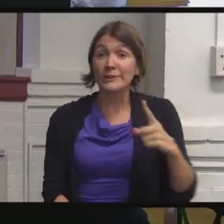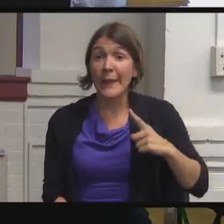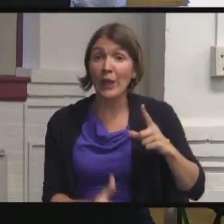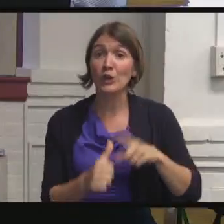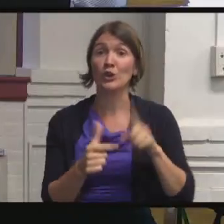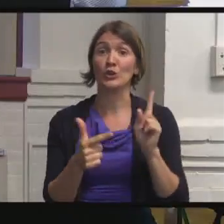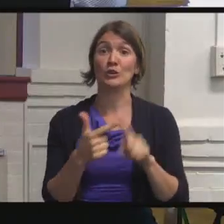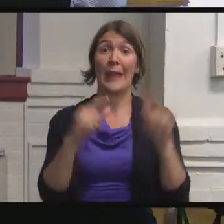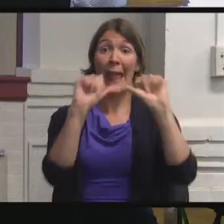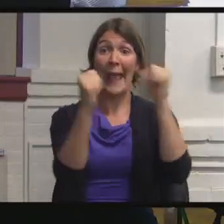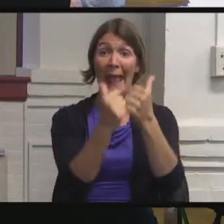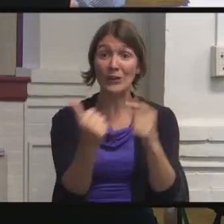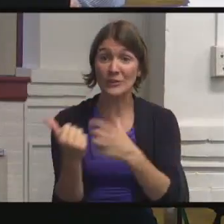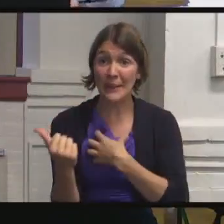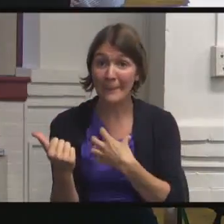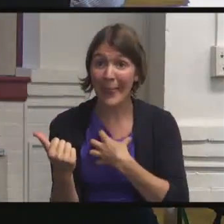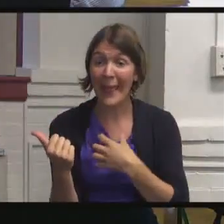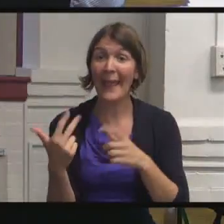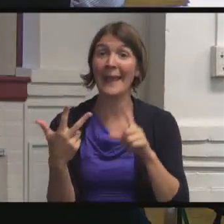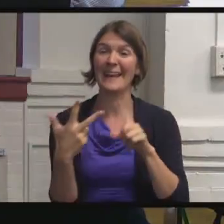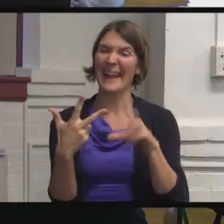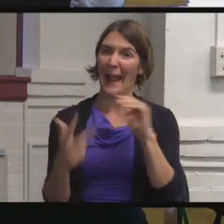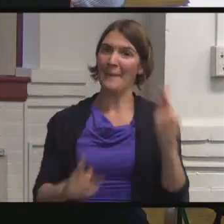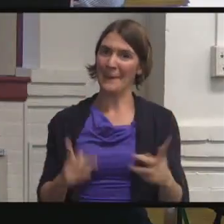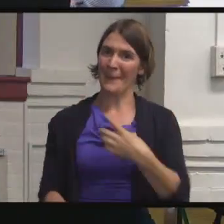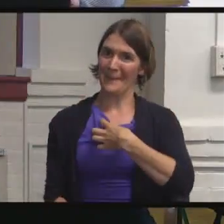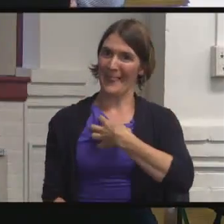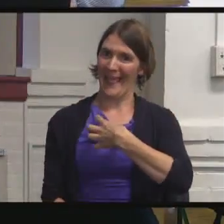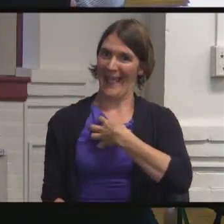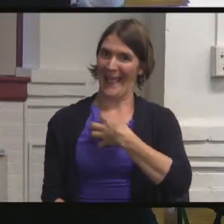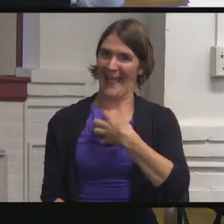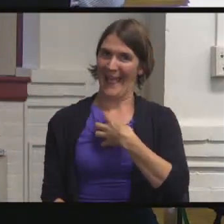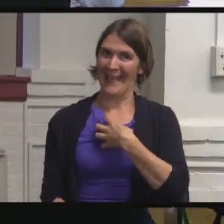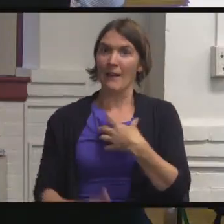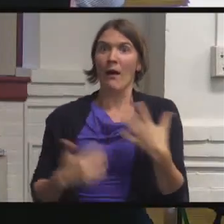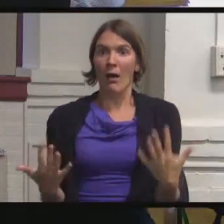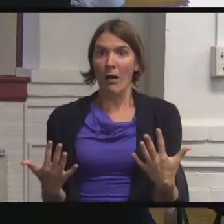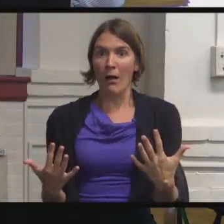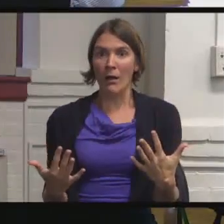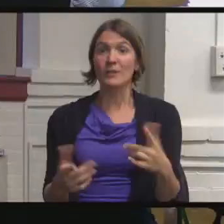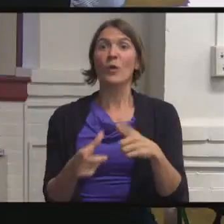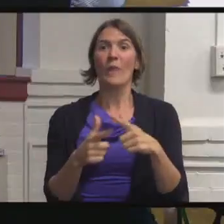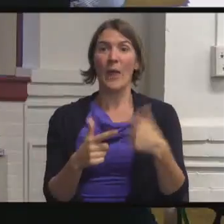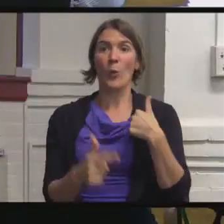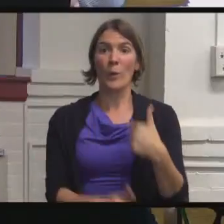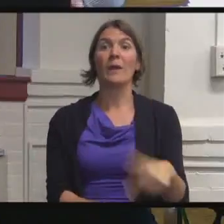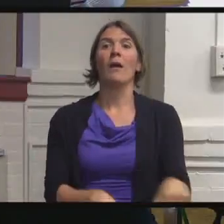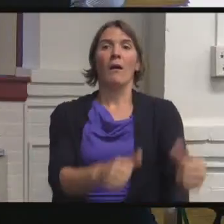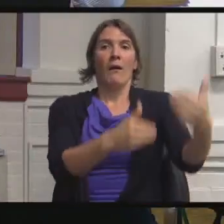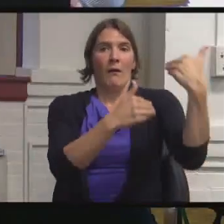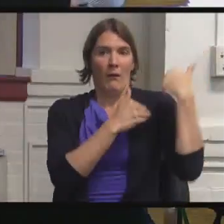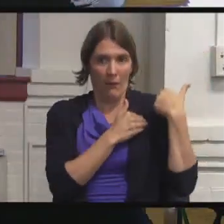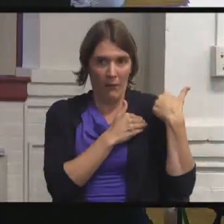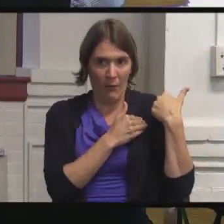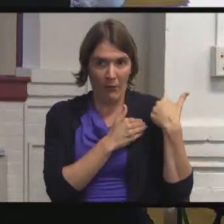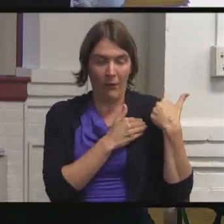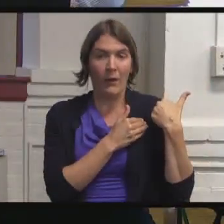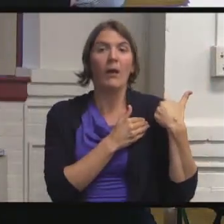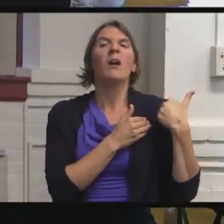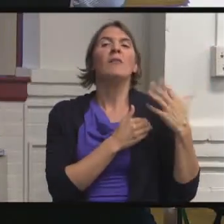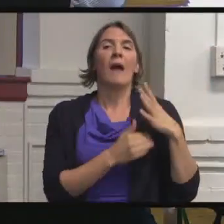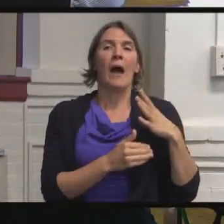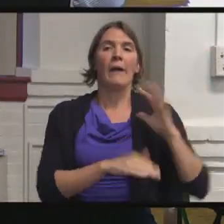level, at the agency level, and was in fact what led to us originally bringing the cow onto